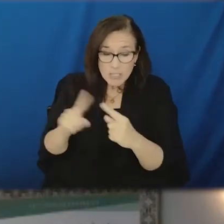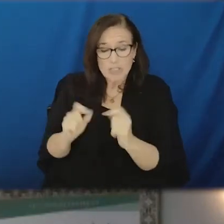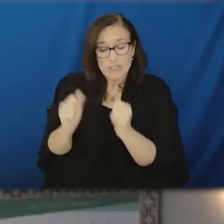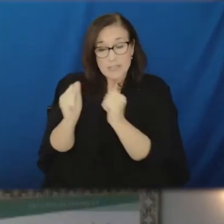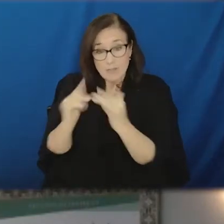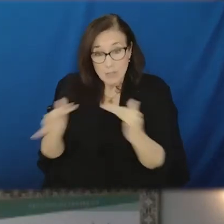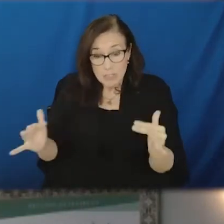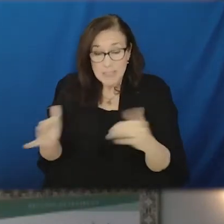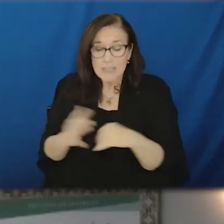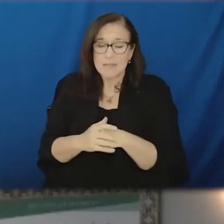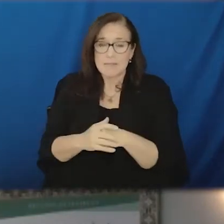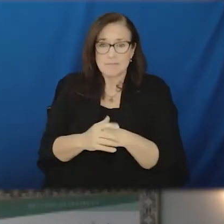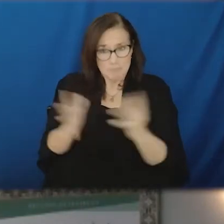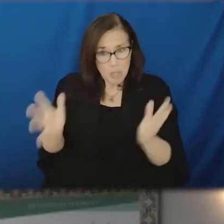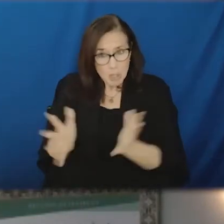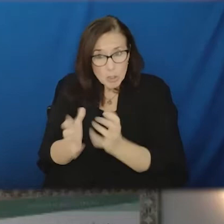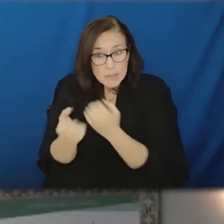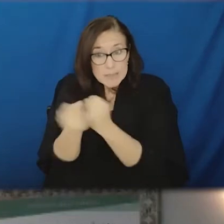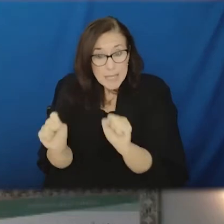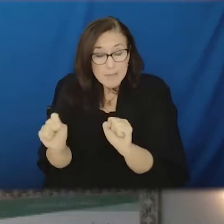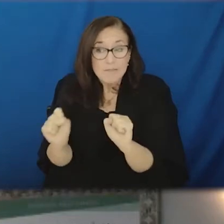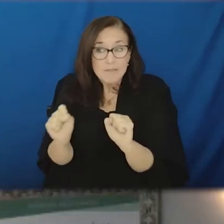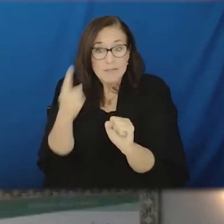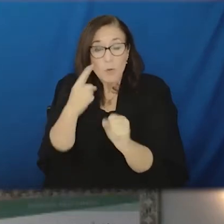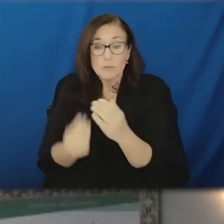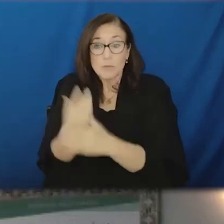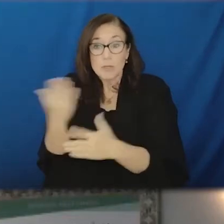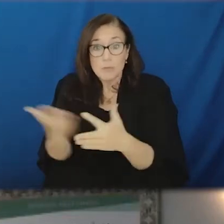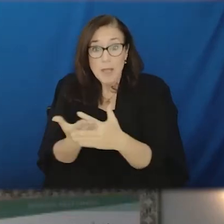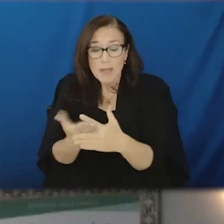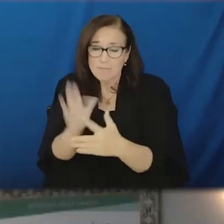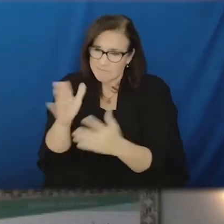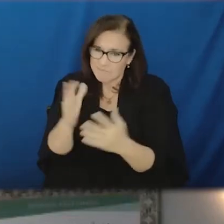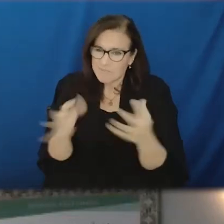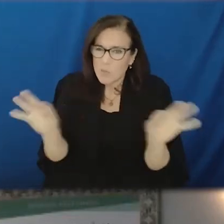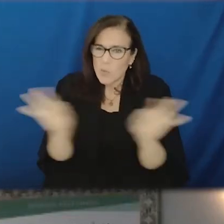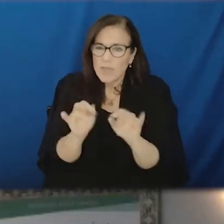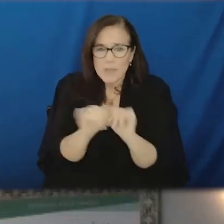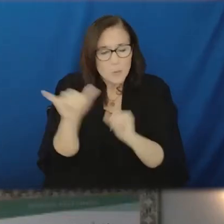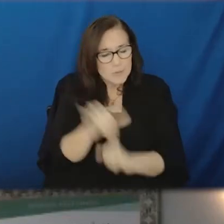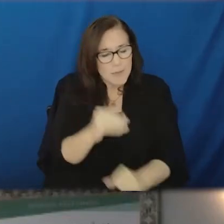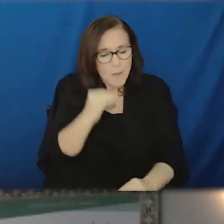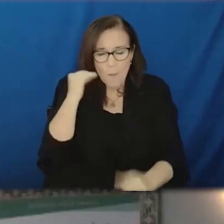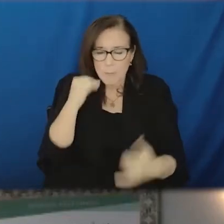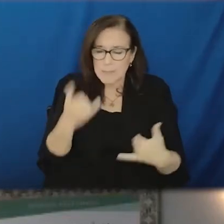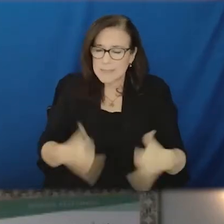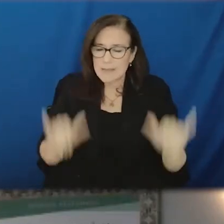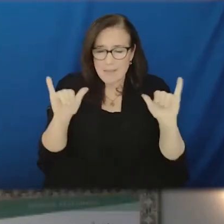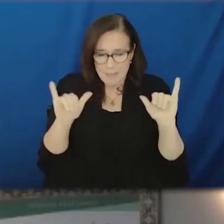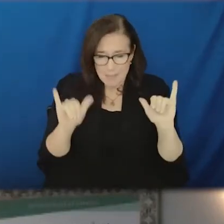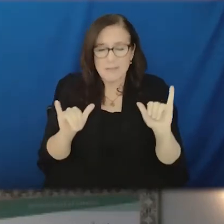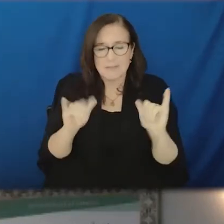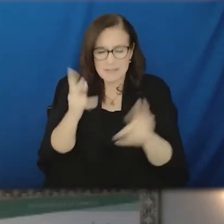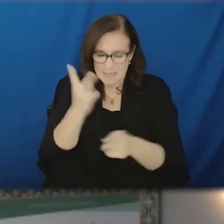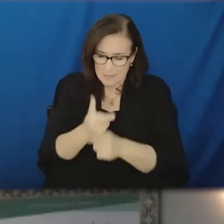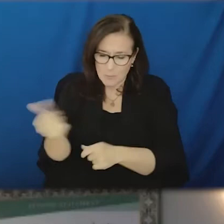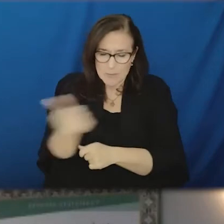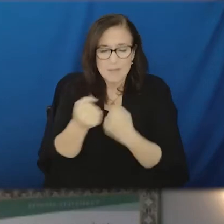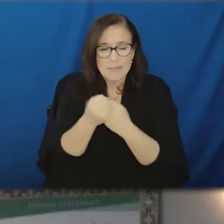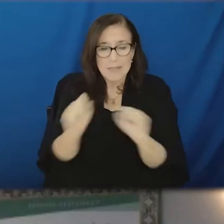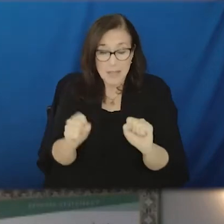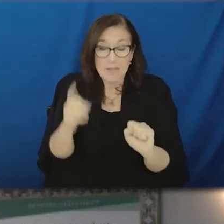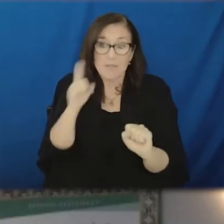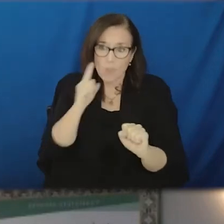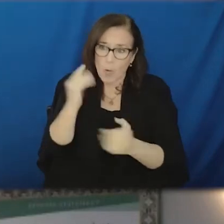during spring break, that it's worth it to stay home and stay safe so that we can continue on this path. Thank